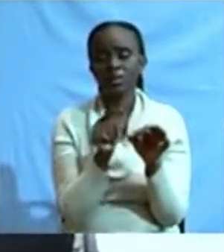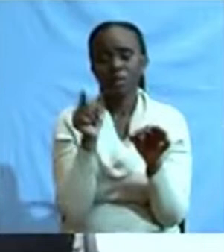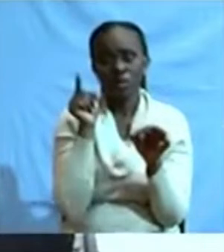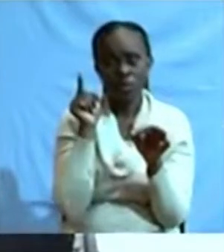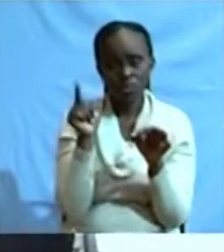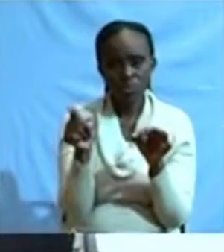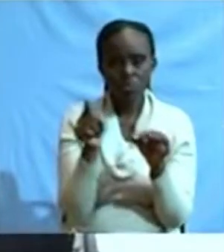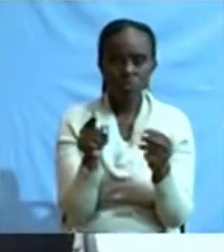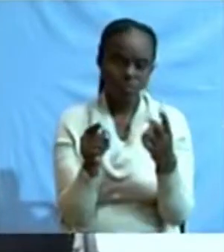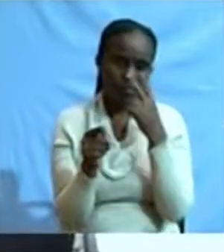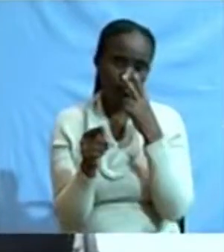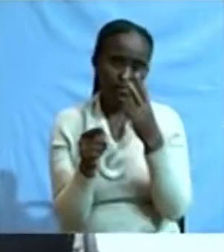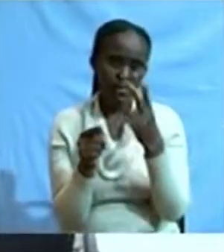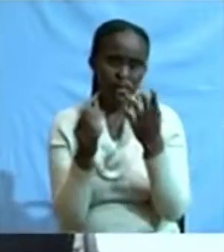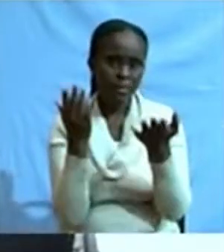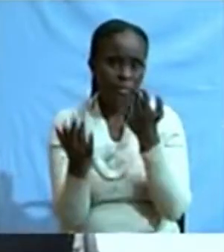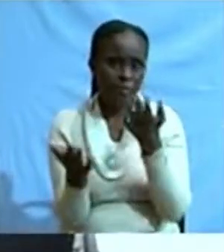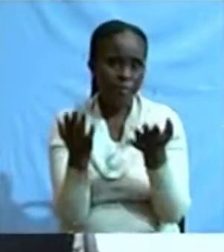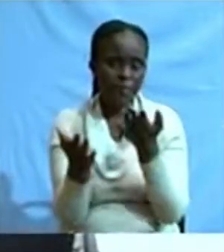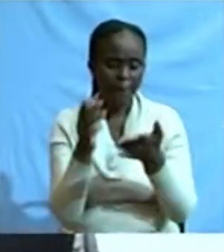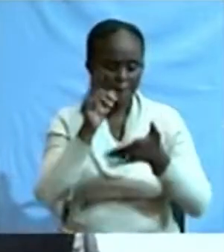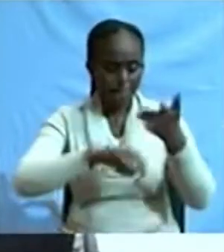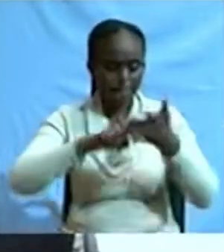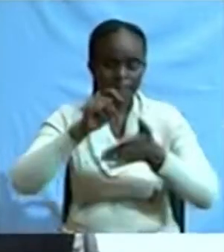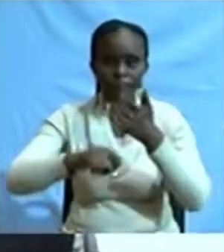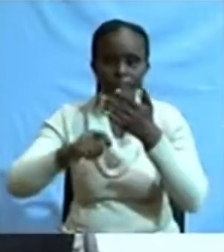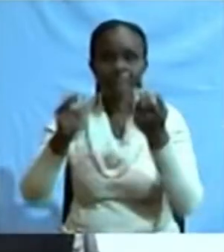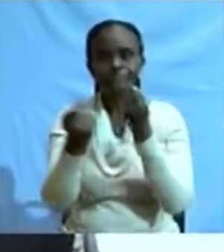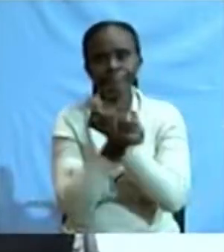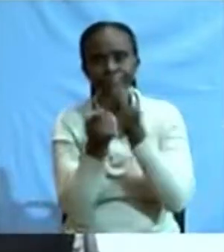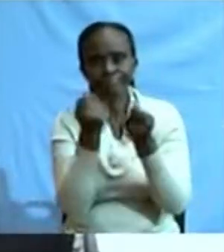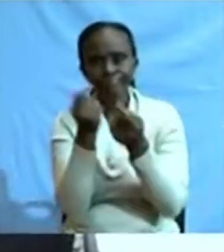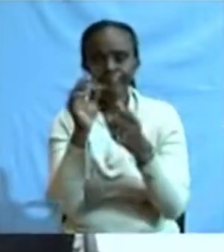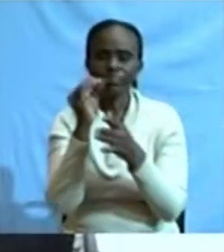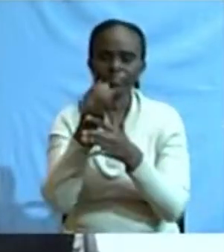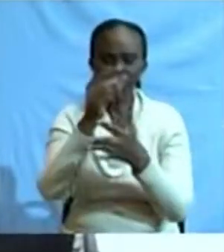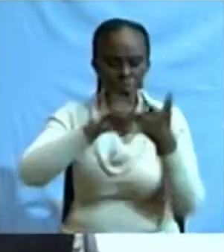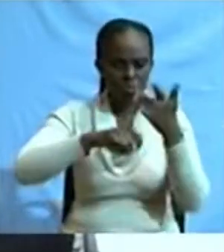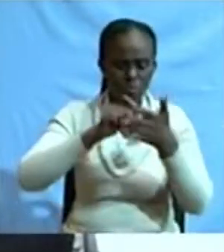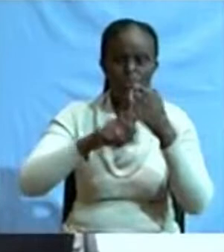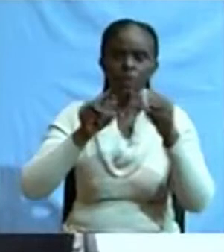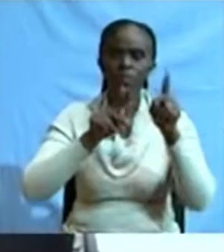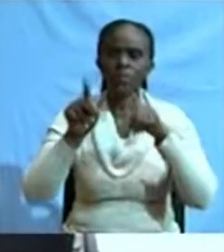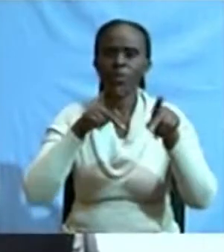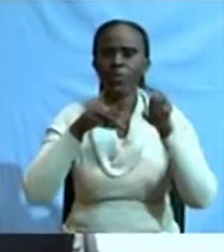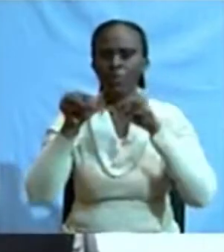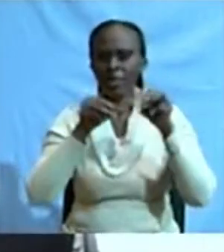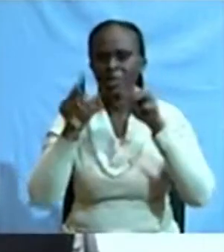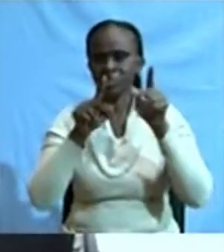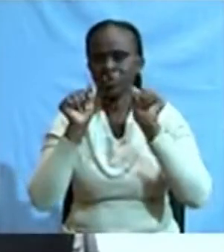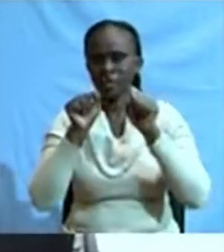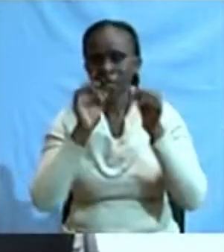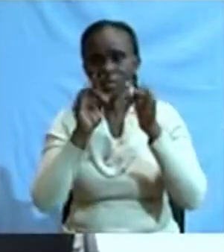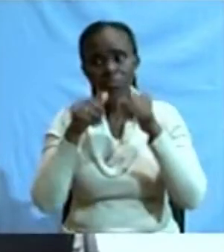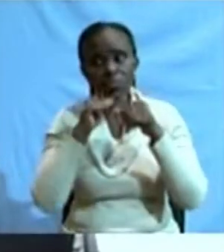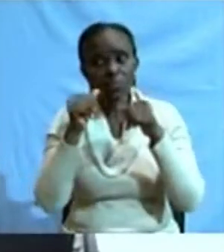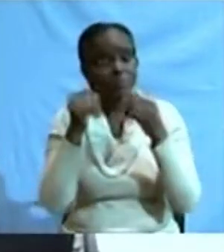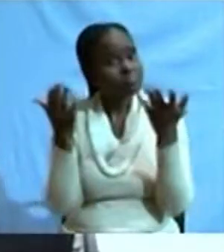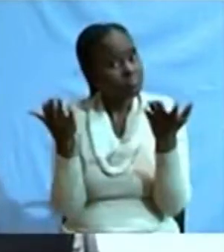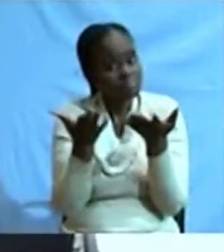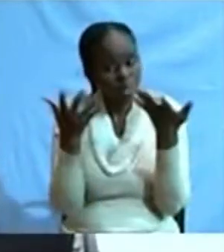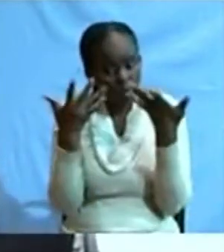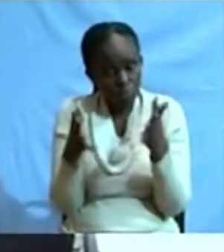you look at whether the prices we are charging, the rates we are charging are affordable to the people. If they are not, then you lose